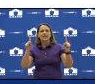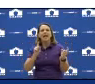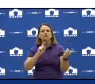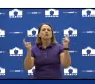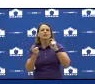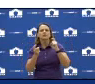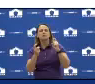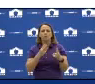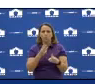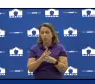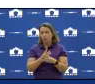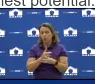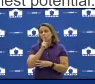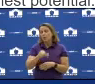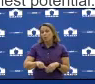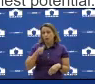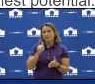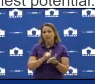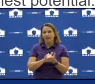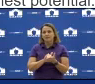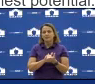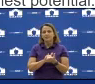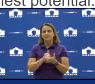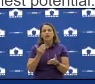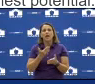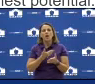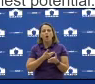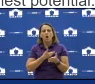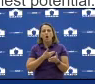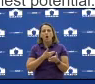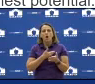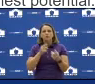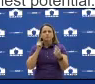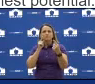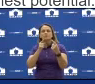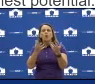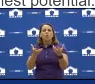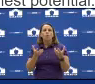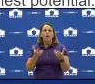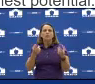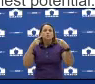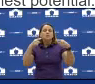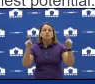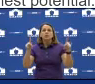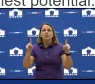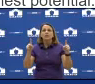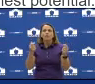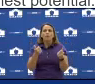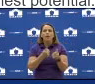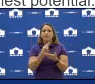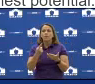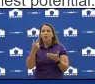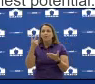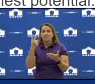the world. So really proud of that. And our direction is we want to achieve what everybody believes